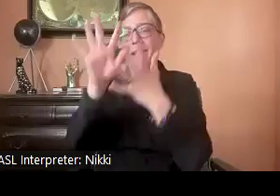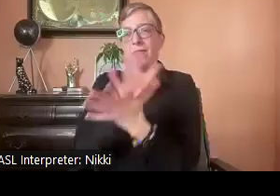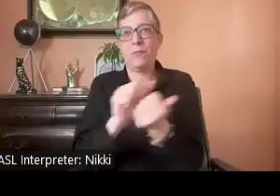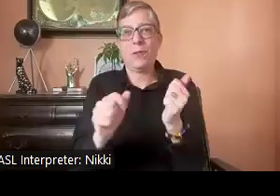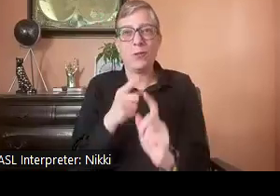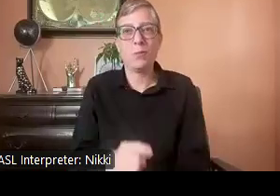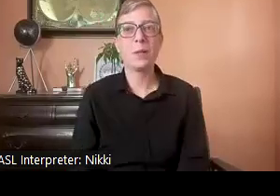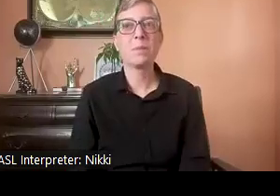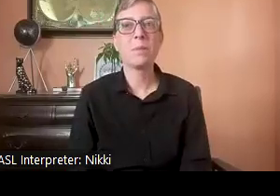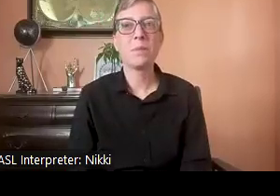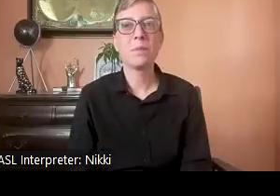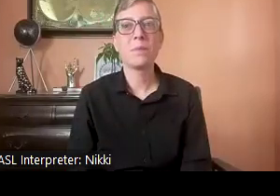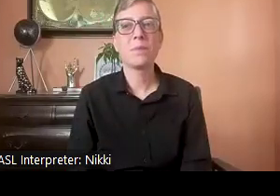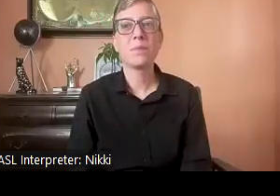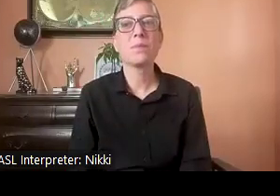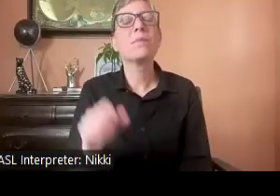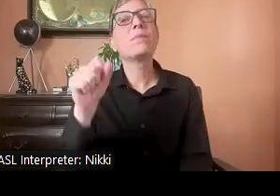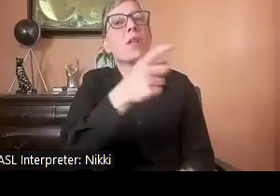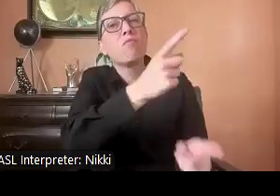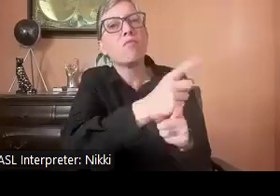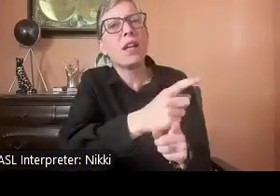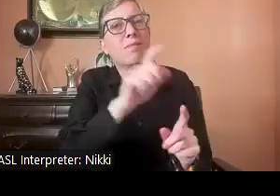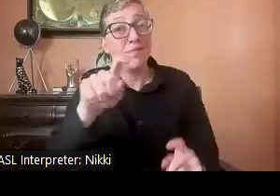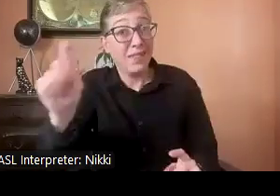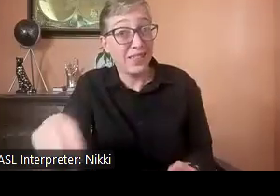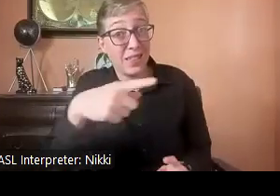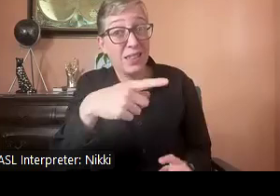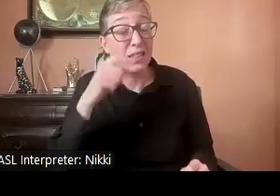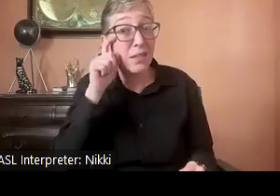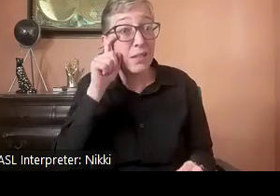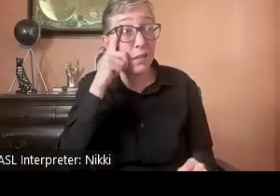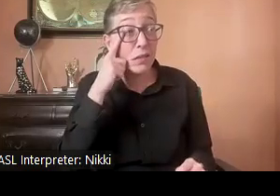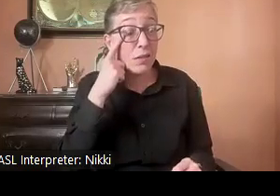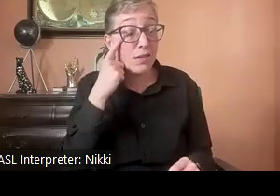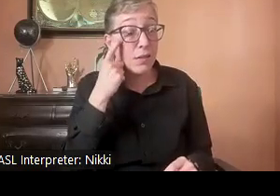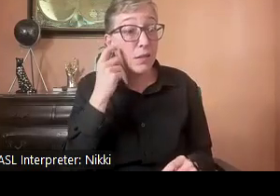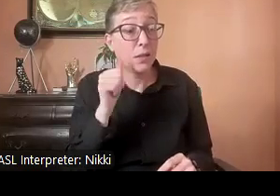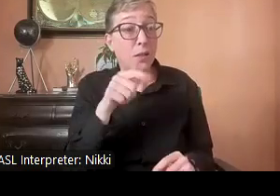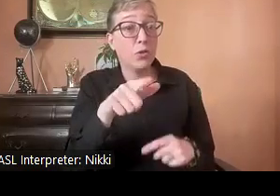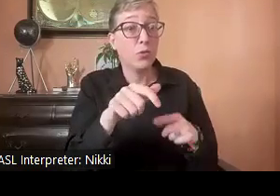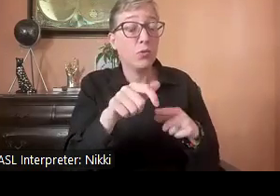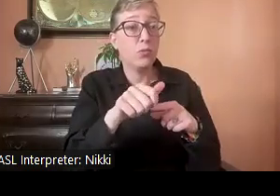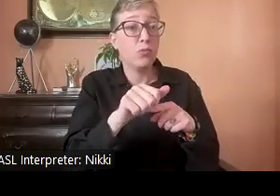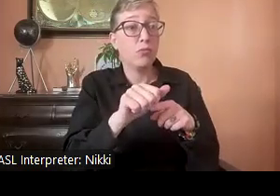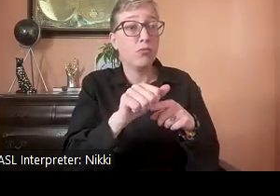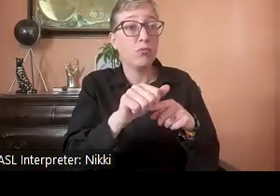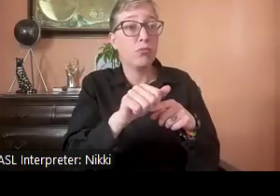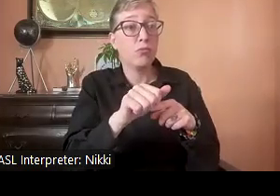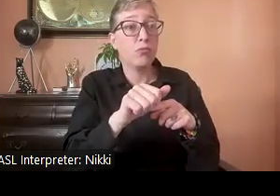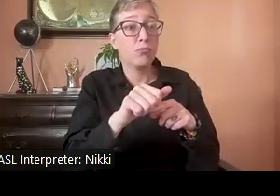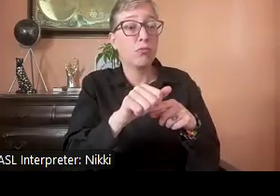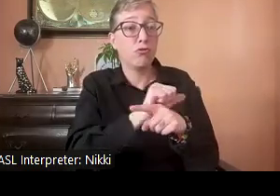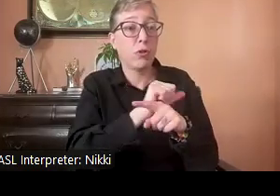Right. I know in Texas, you're training at the associate degree some people